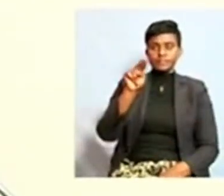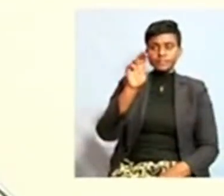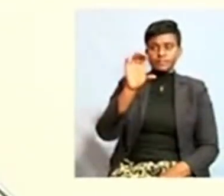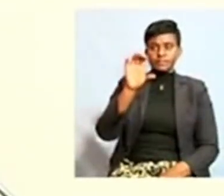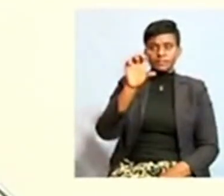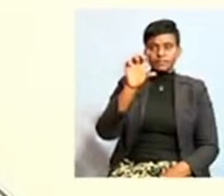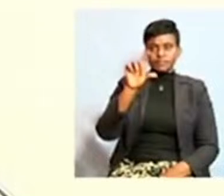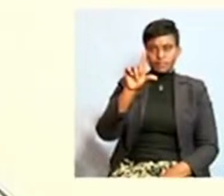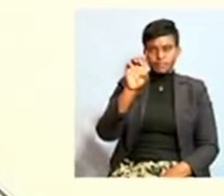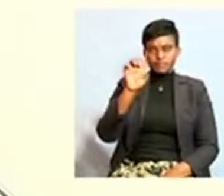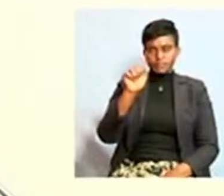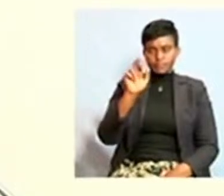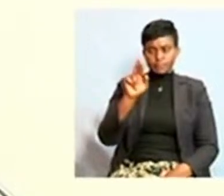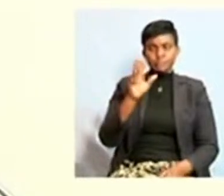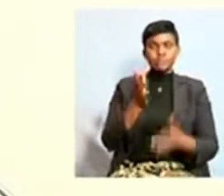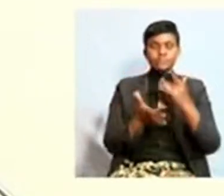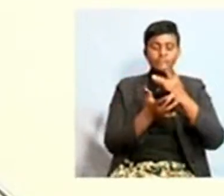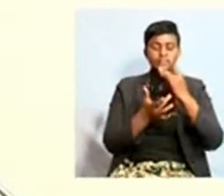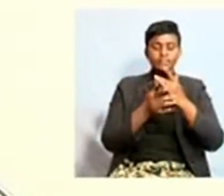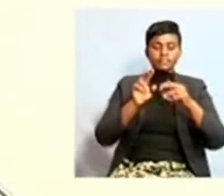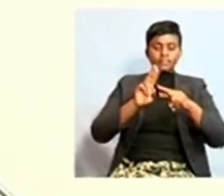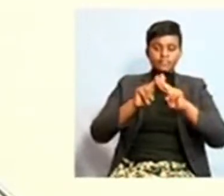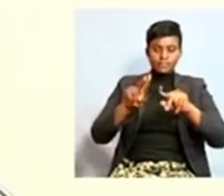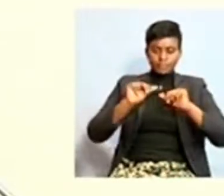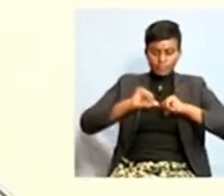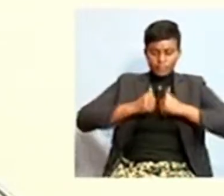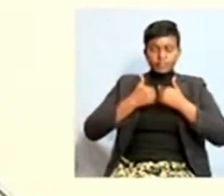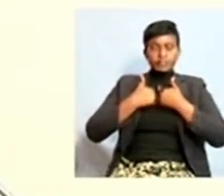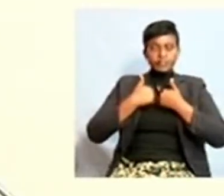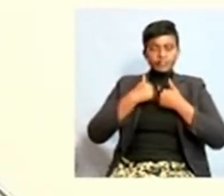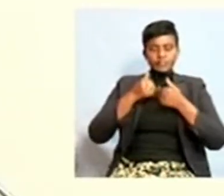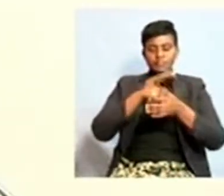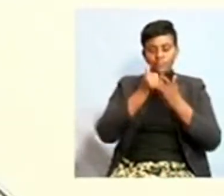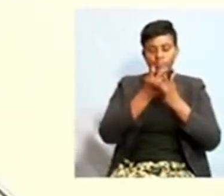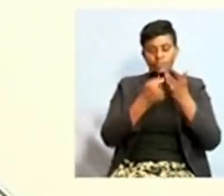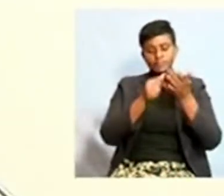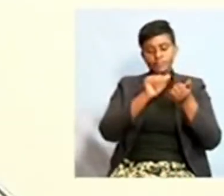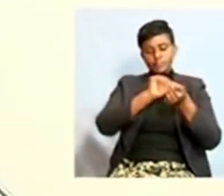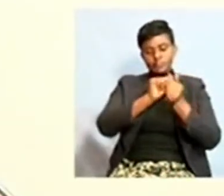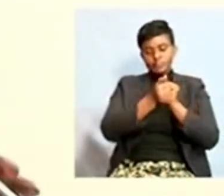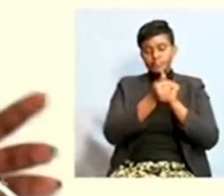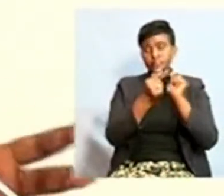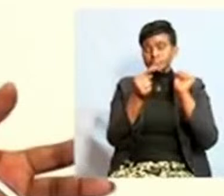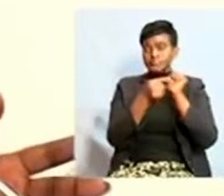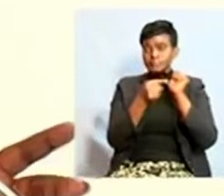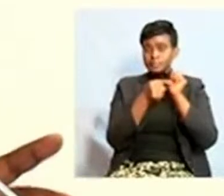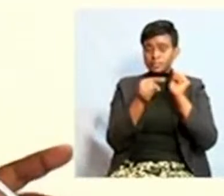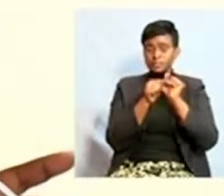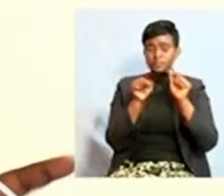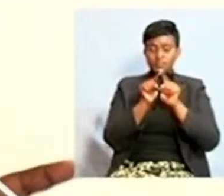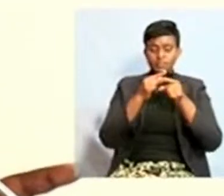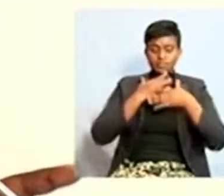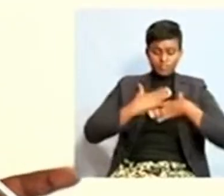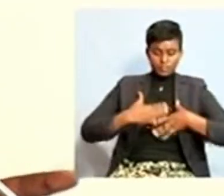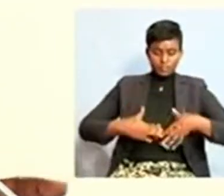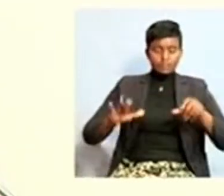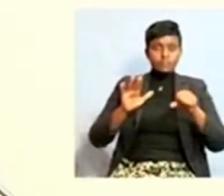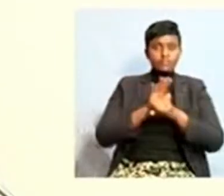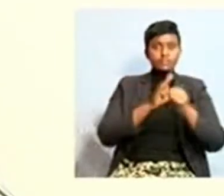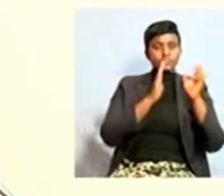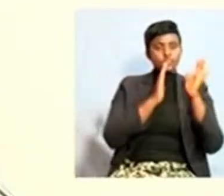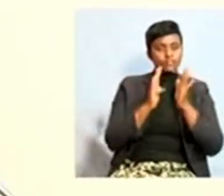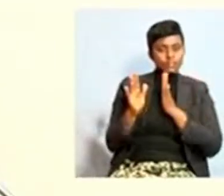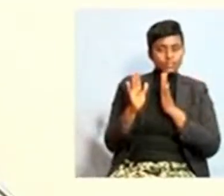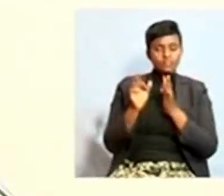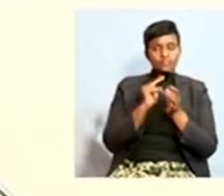technology. Chair, we have noted that the article speaks to peaceful purposes, but